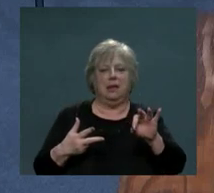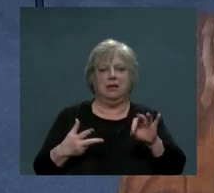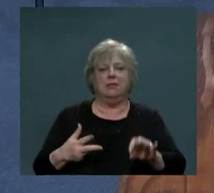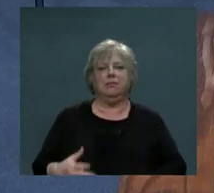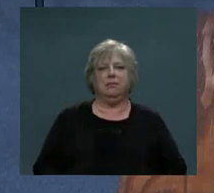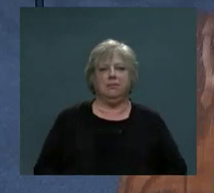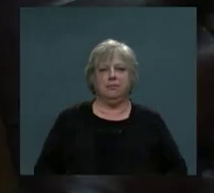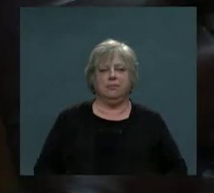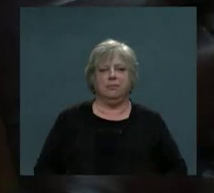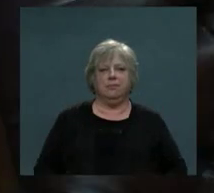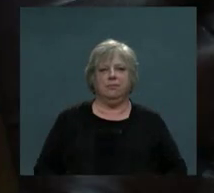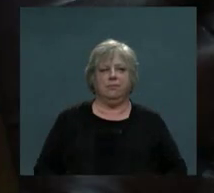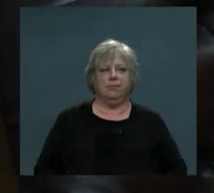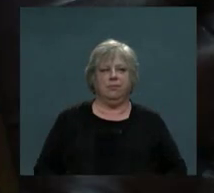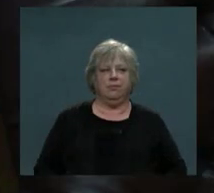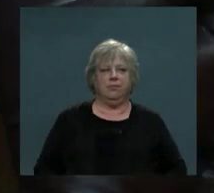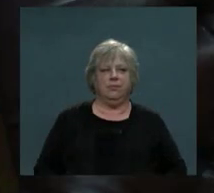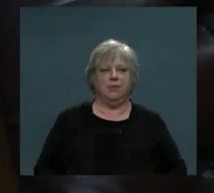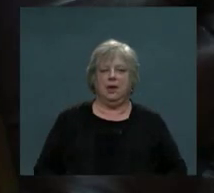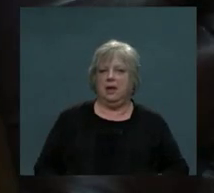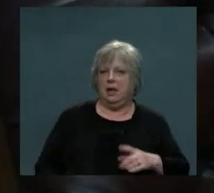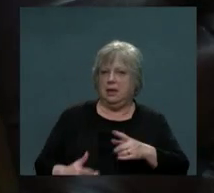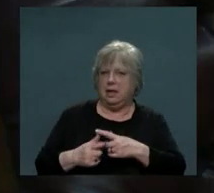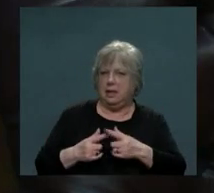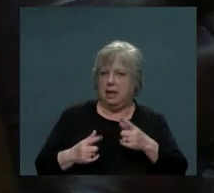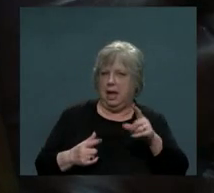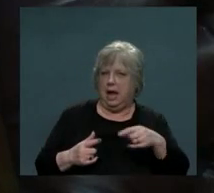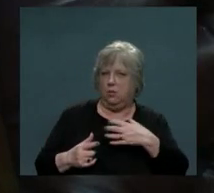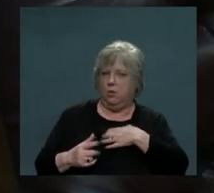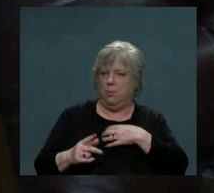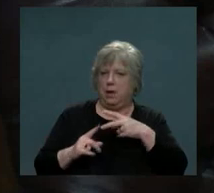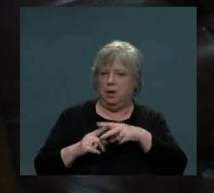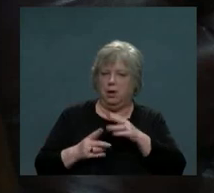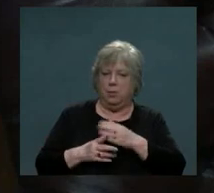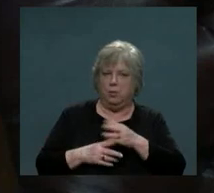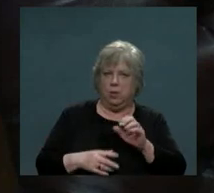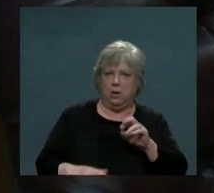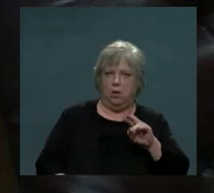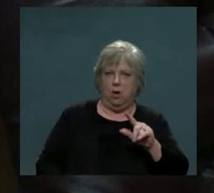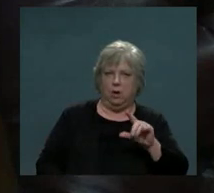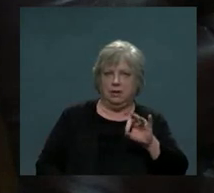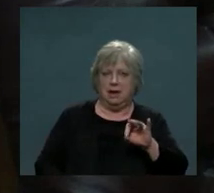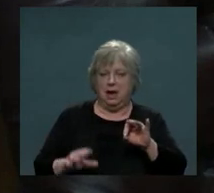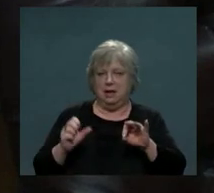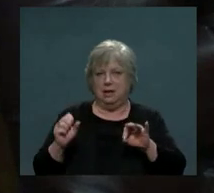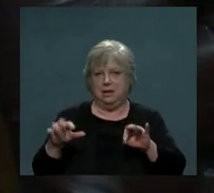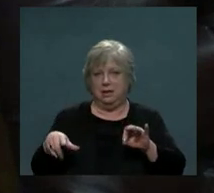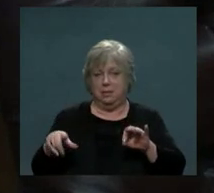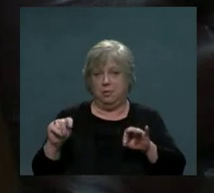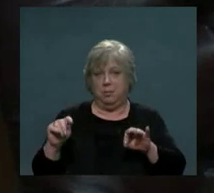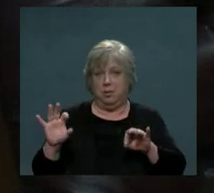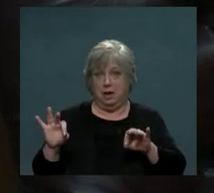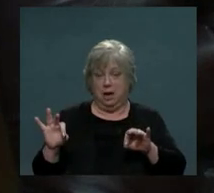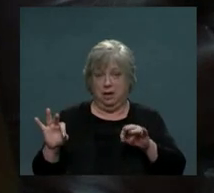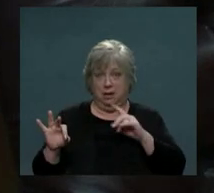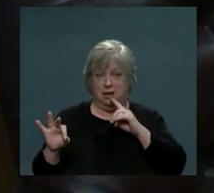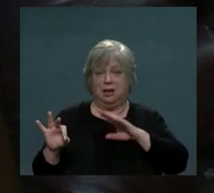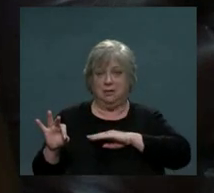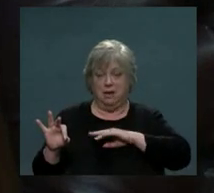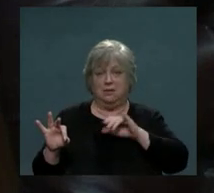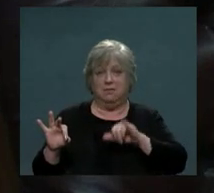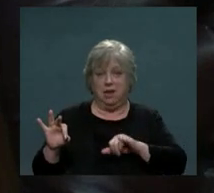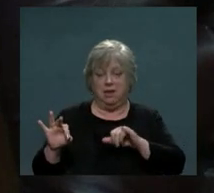August 9th. And so then they had to make the appeal between August 9th and September 9th, and they met those dates. They met those